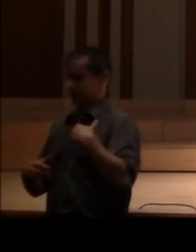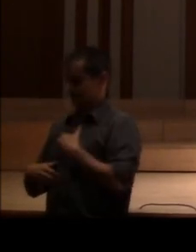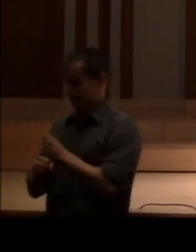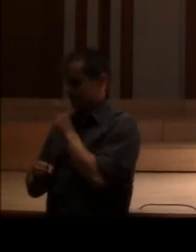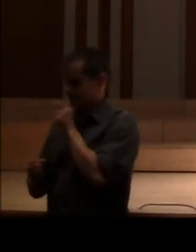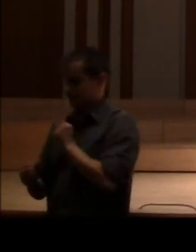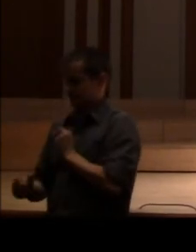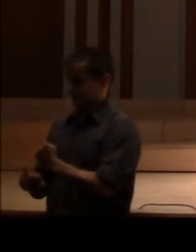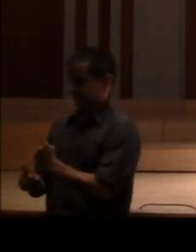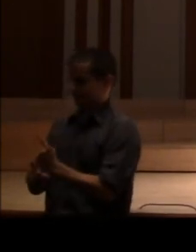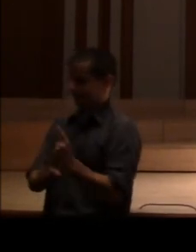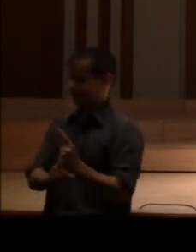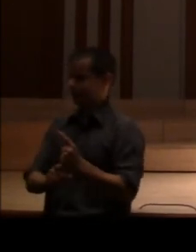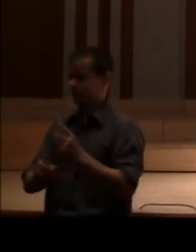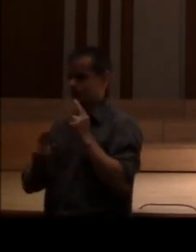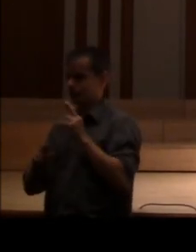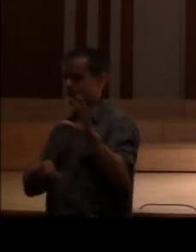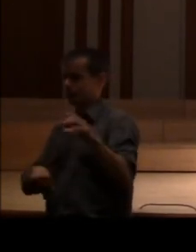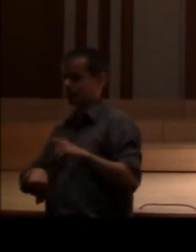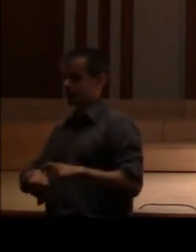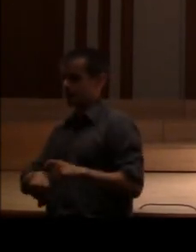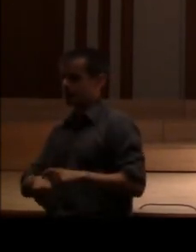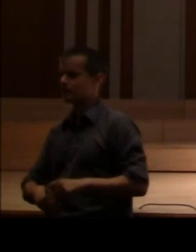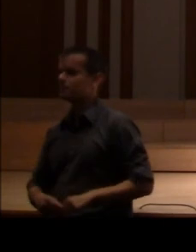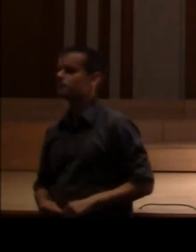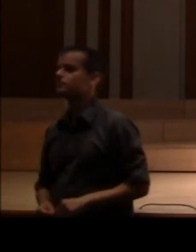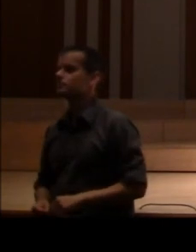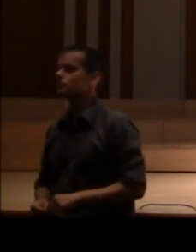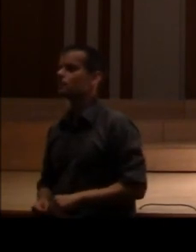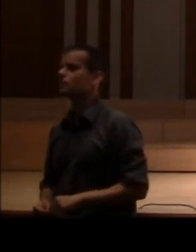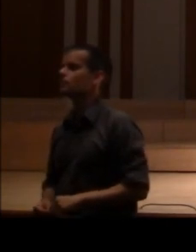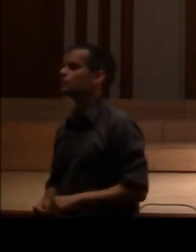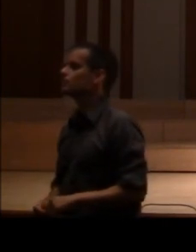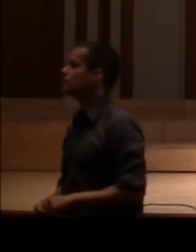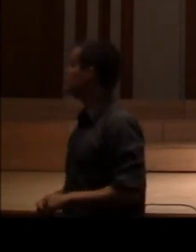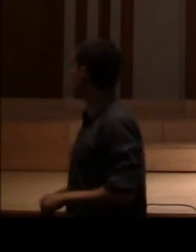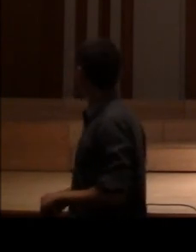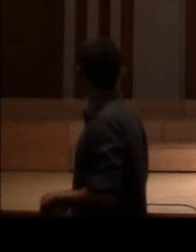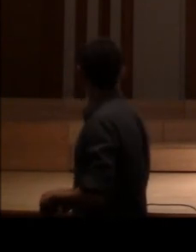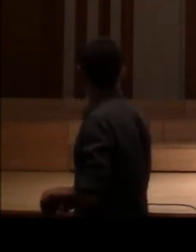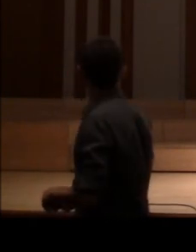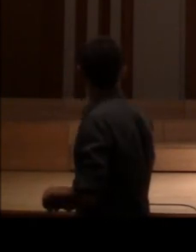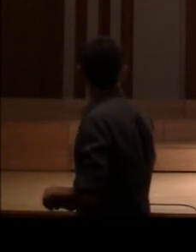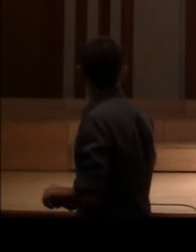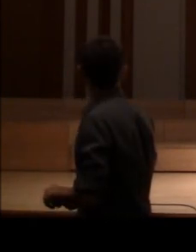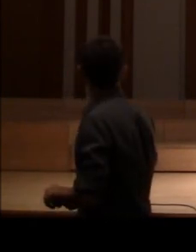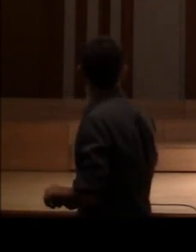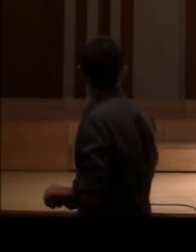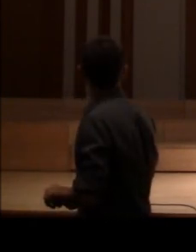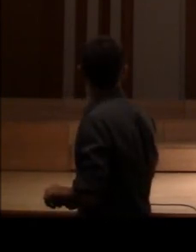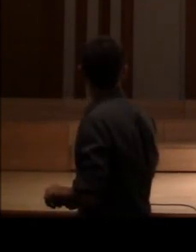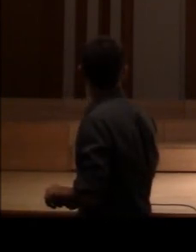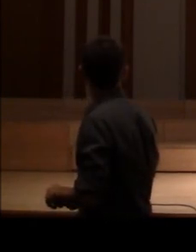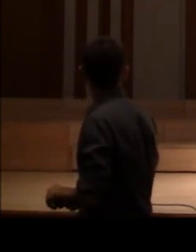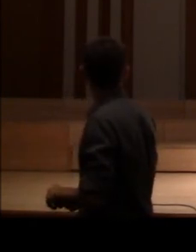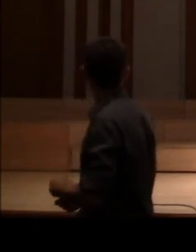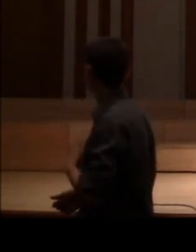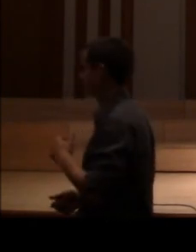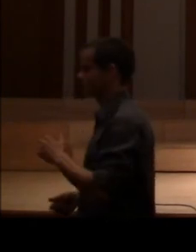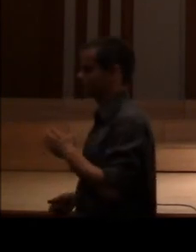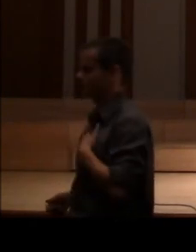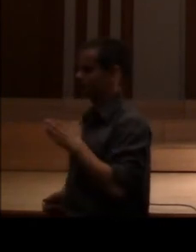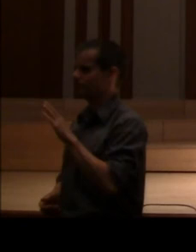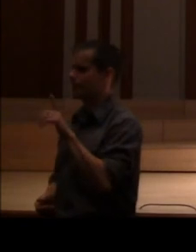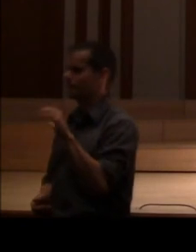sure that I am respecting their time. So, let's see if I can find, sorry, my blog is kind of epic.